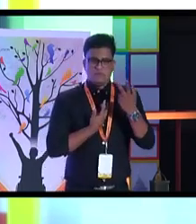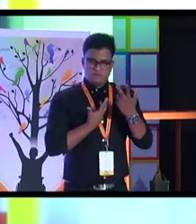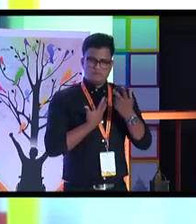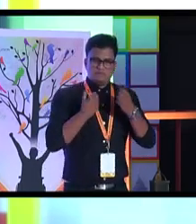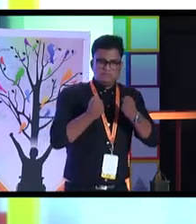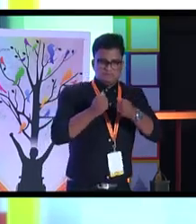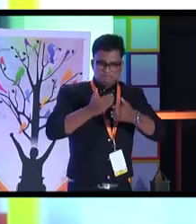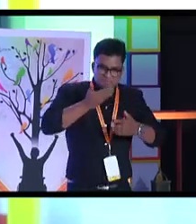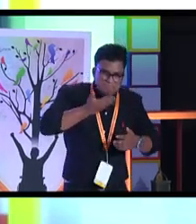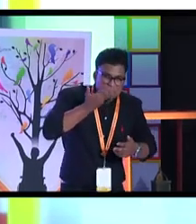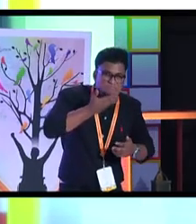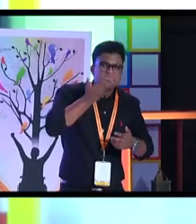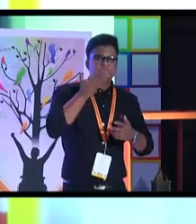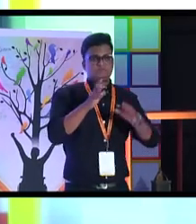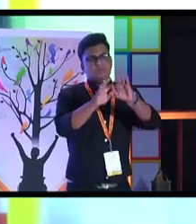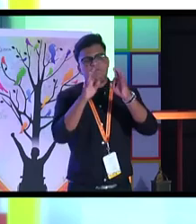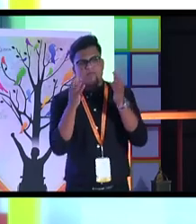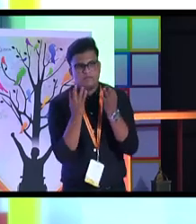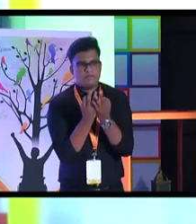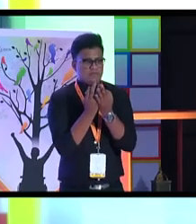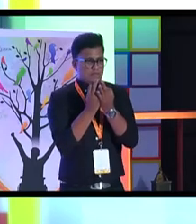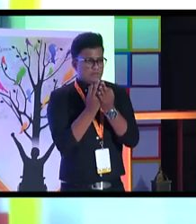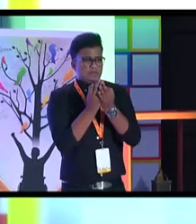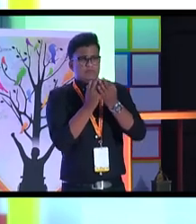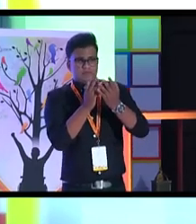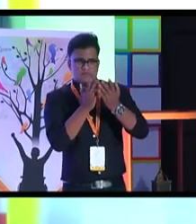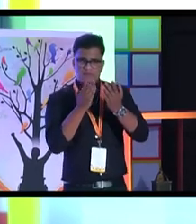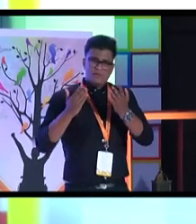training them, the families that have to go through,